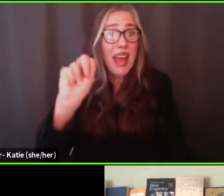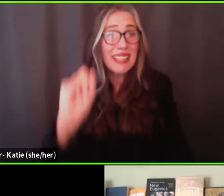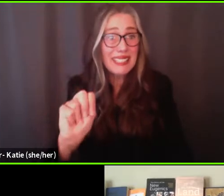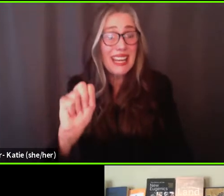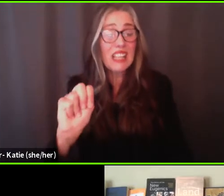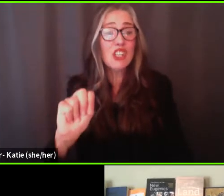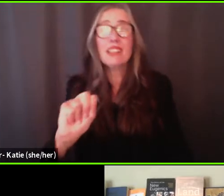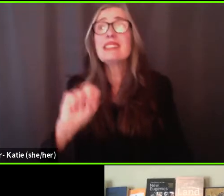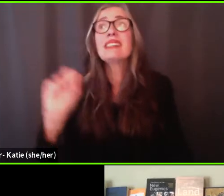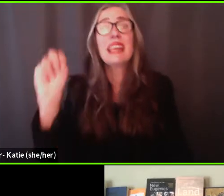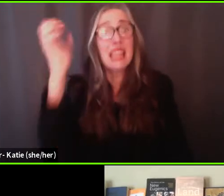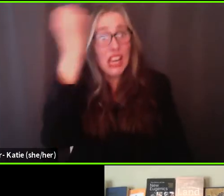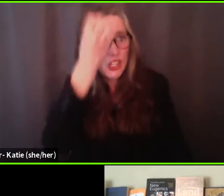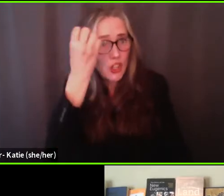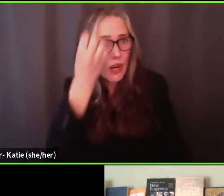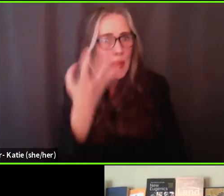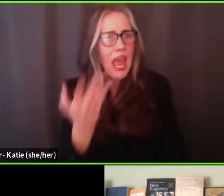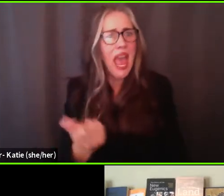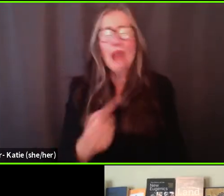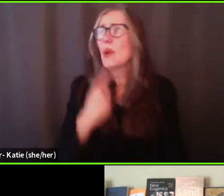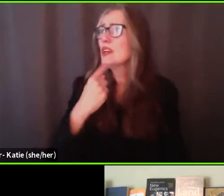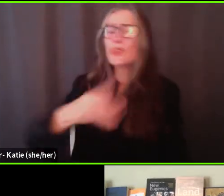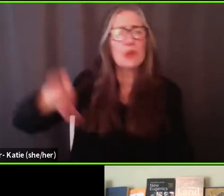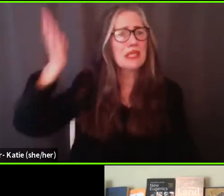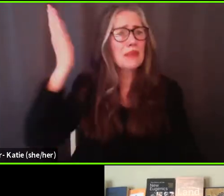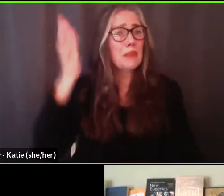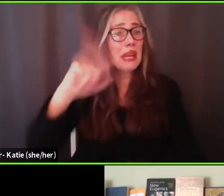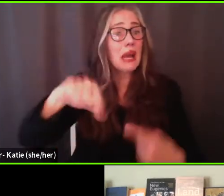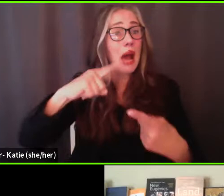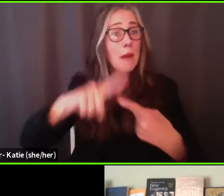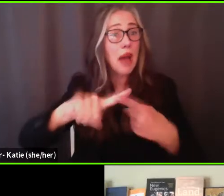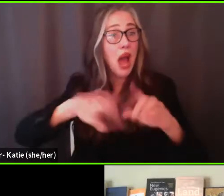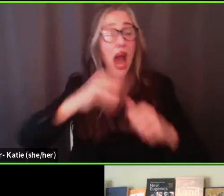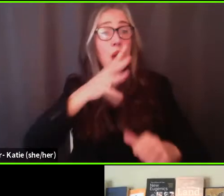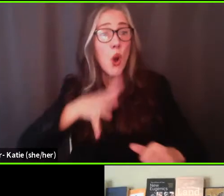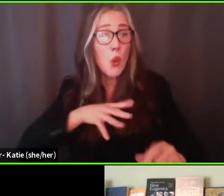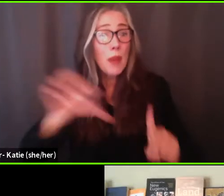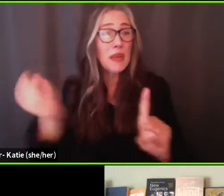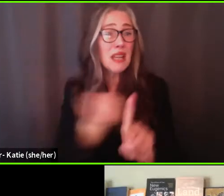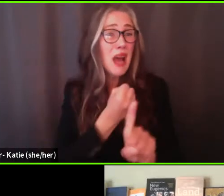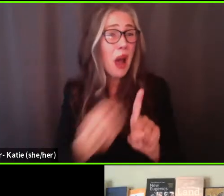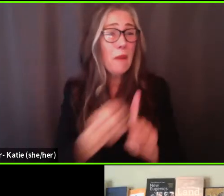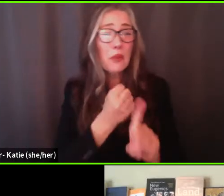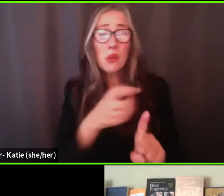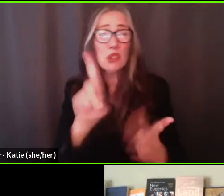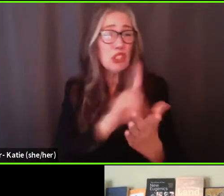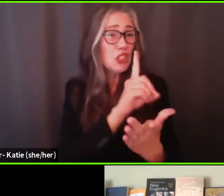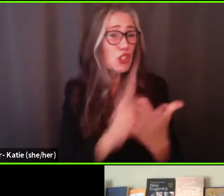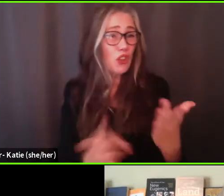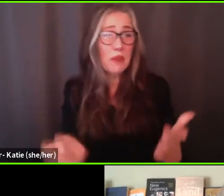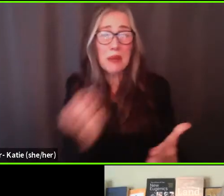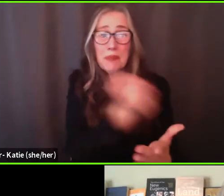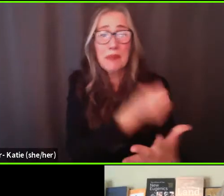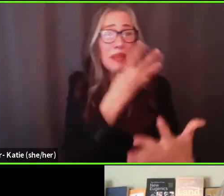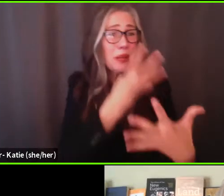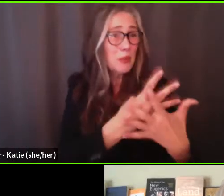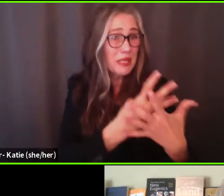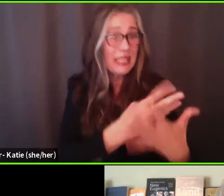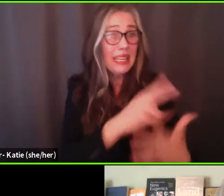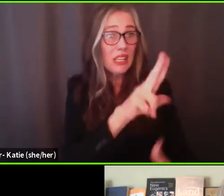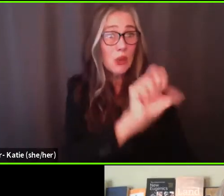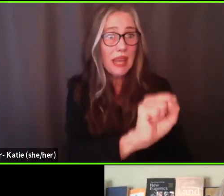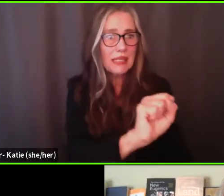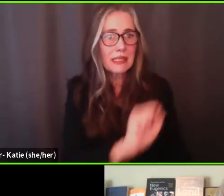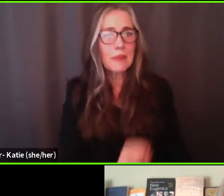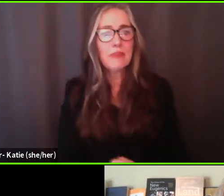and women in the u.s and um at one point there was a delegate from the name is from the us that was being chosen to be sent to the